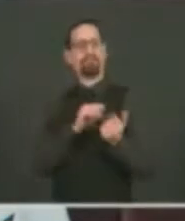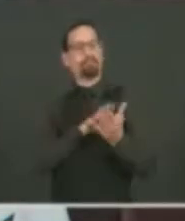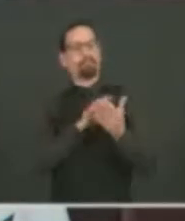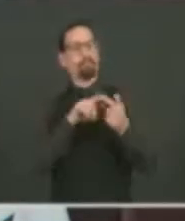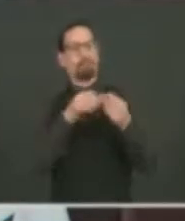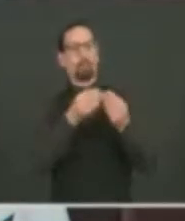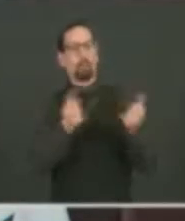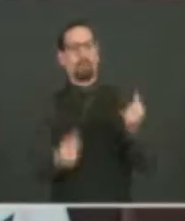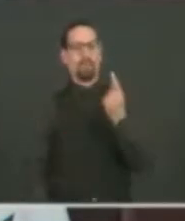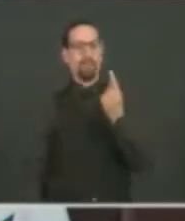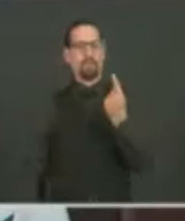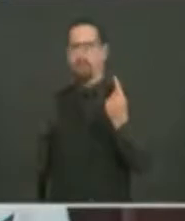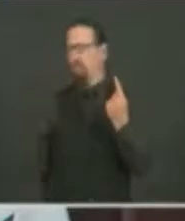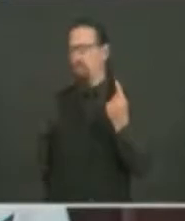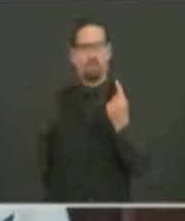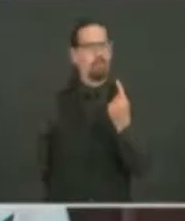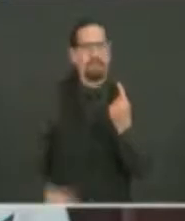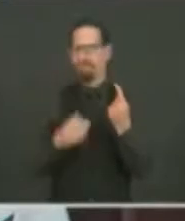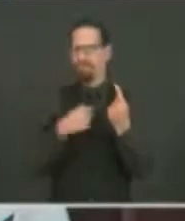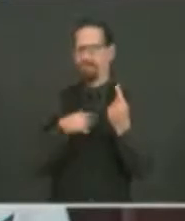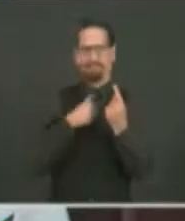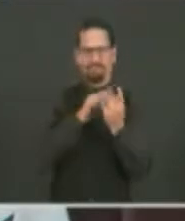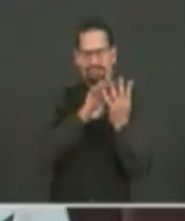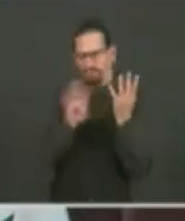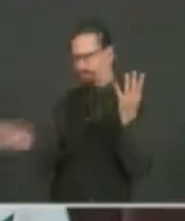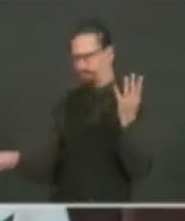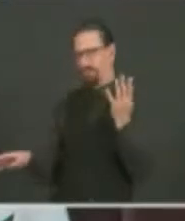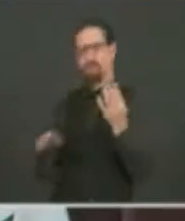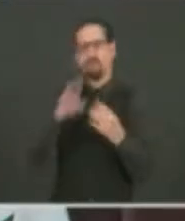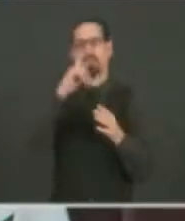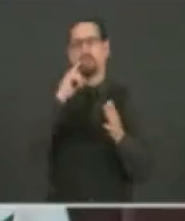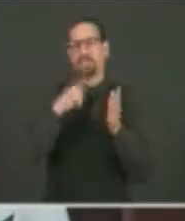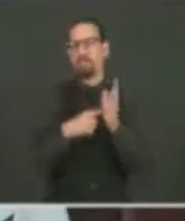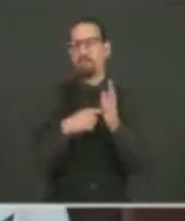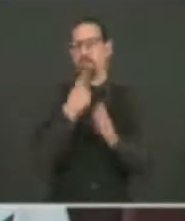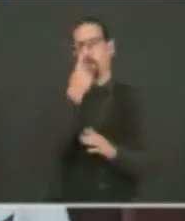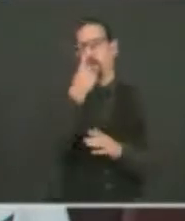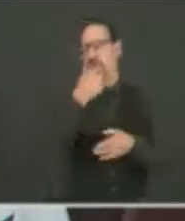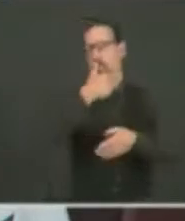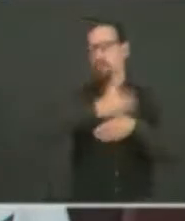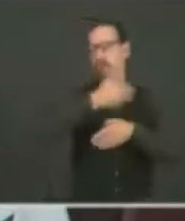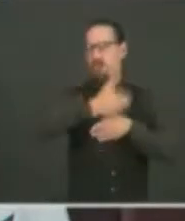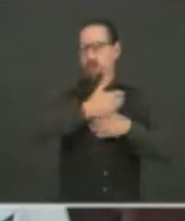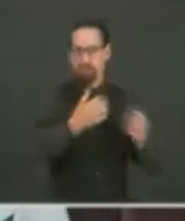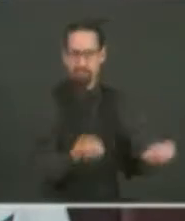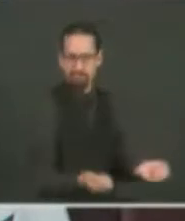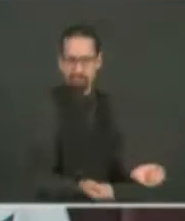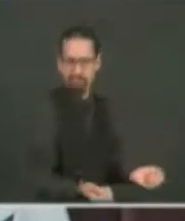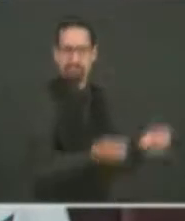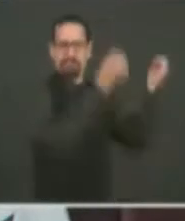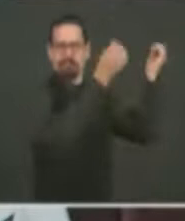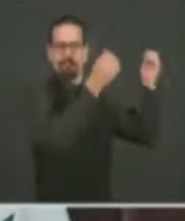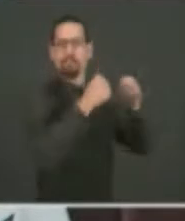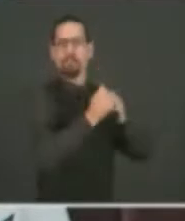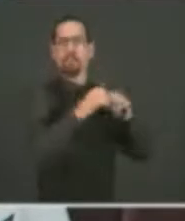Opening the window, box fans and an open window, HEPA filters, other kind of